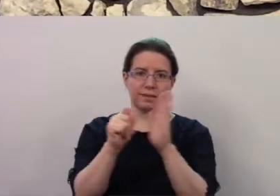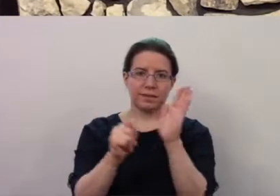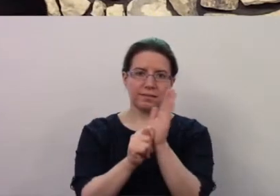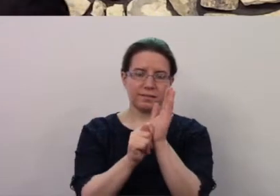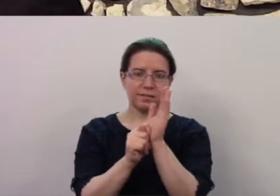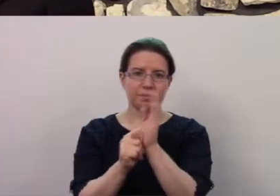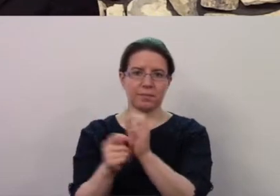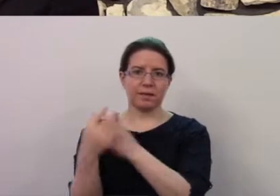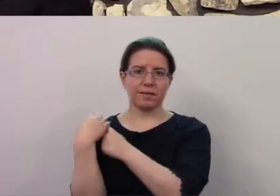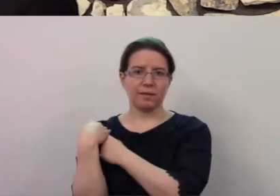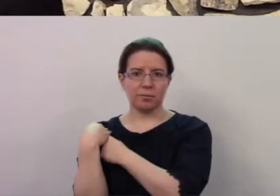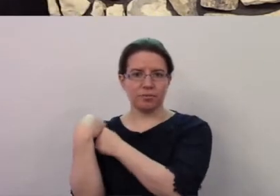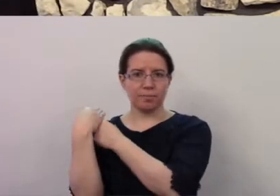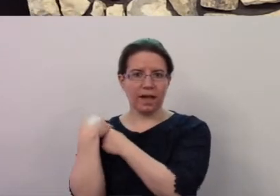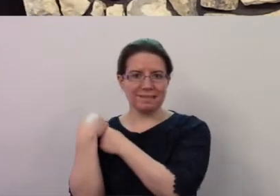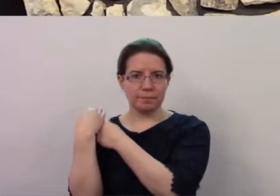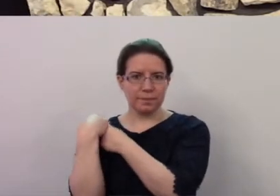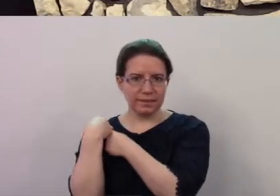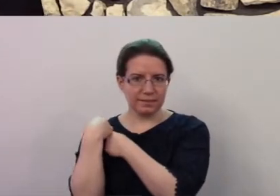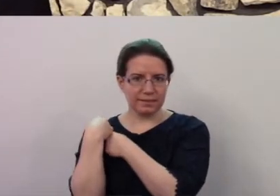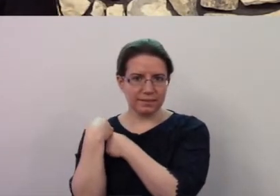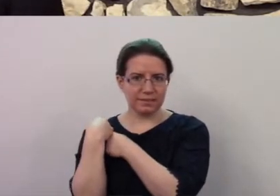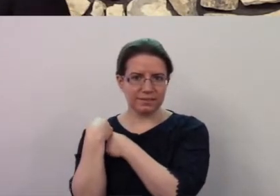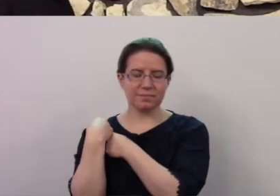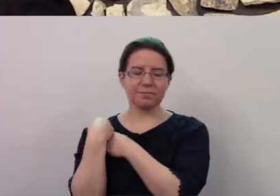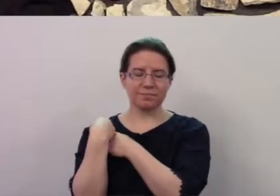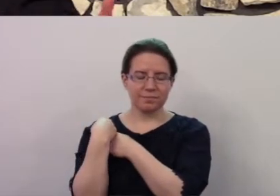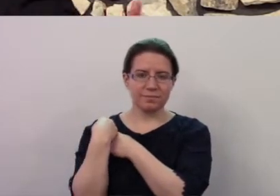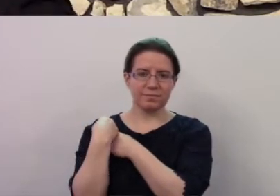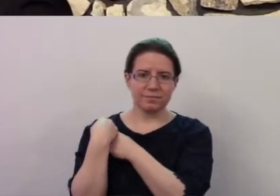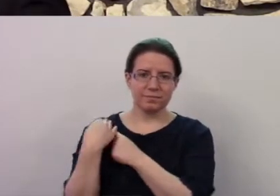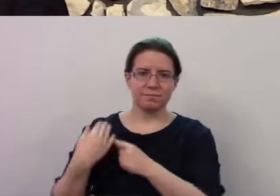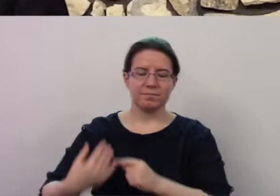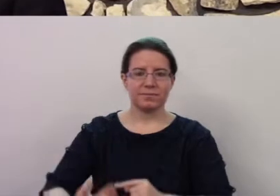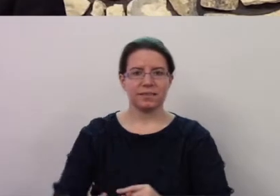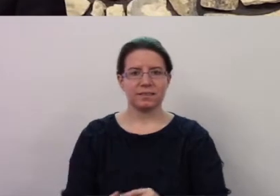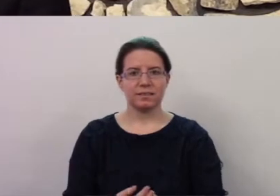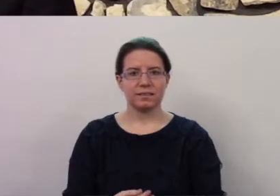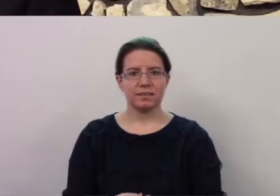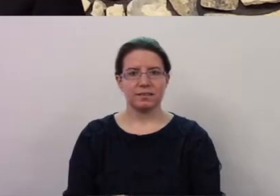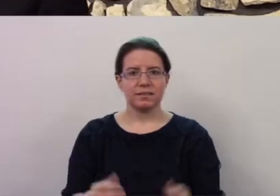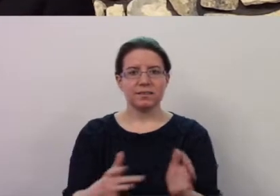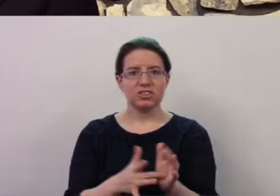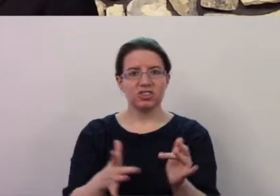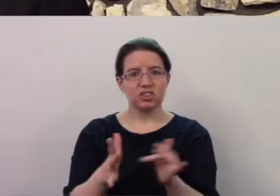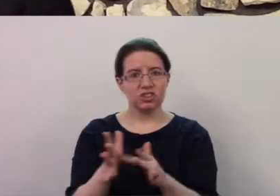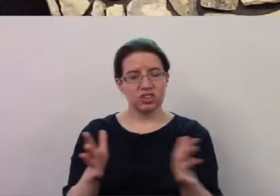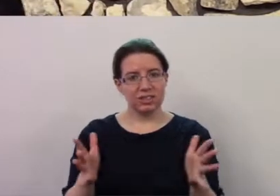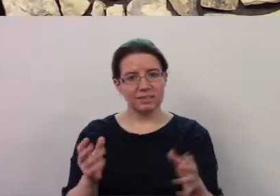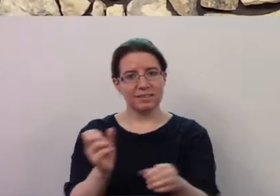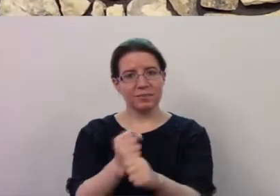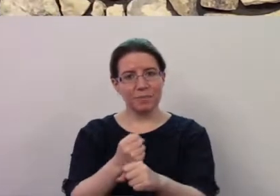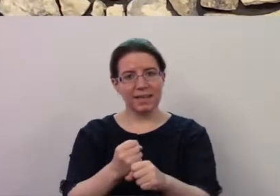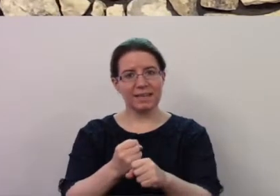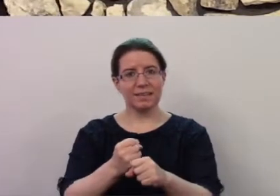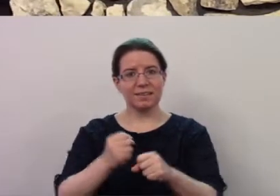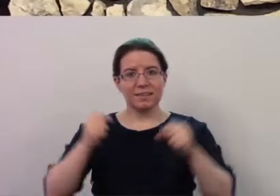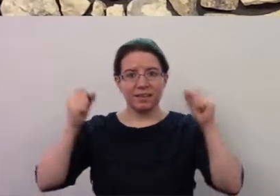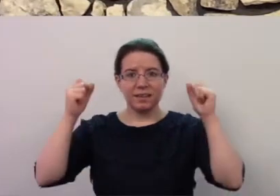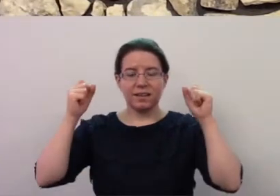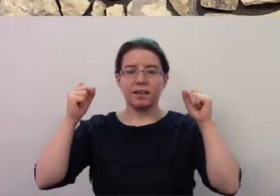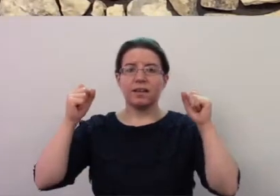Testament responsibilities. Hallelujah. Is anybody getting it today? Yes. Hallelujah. Amen. He made it